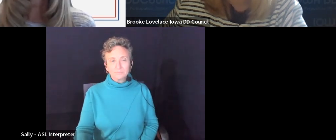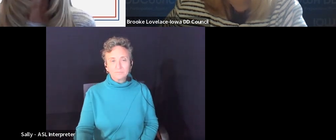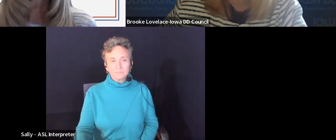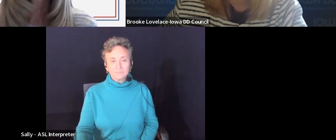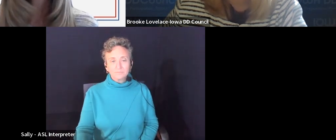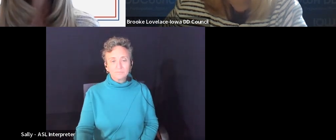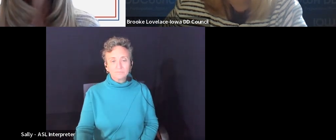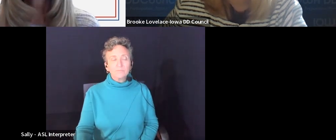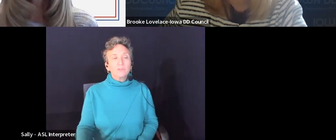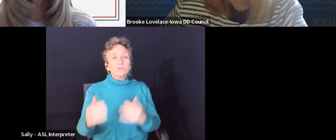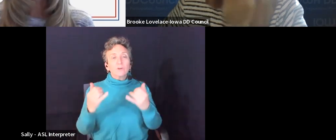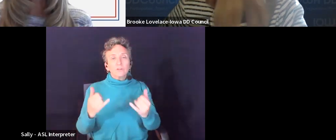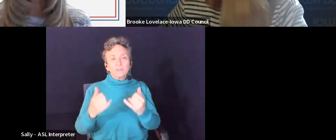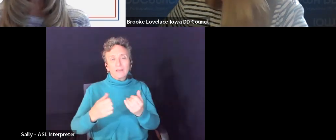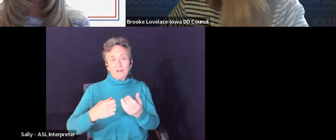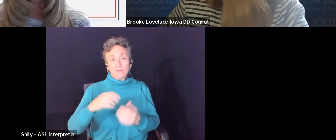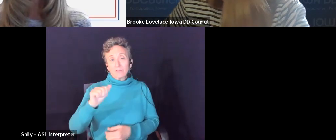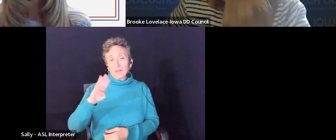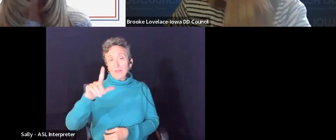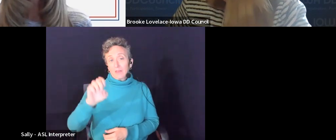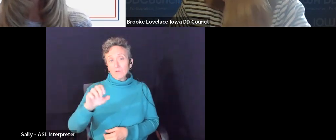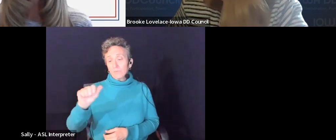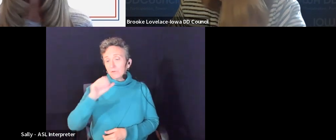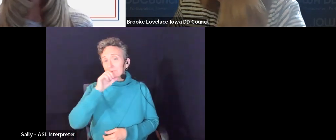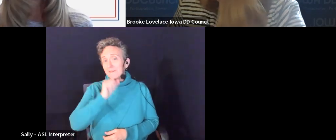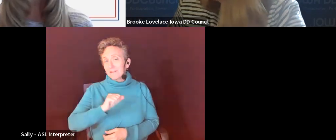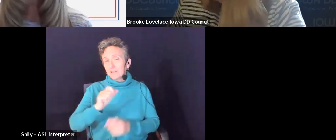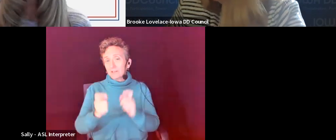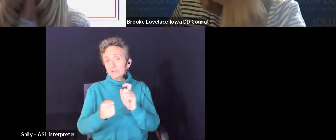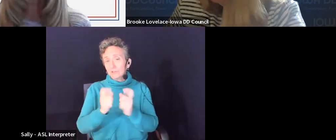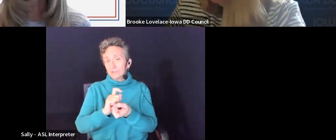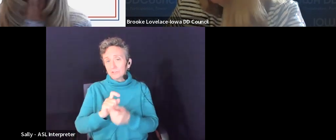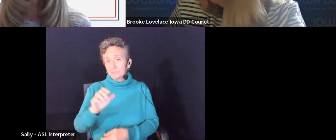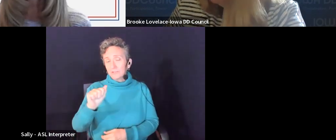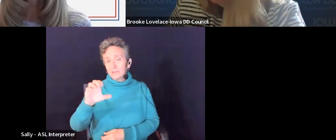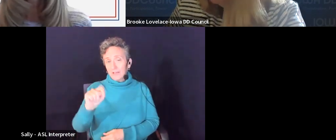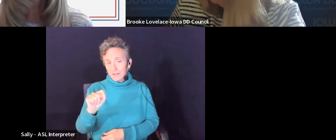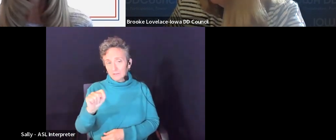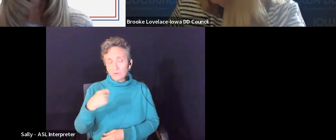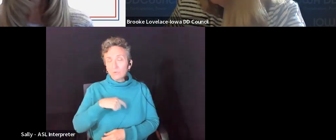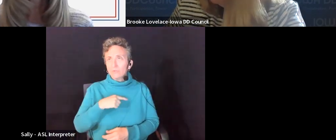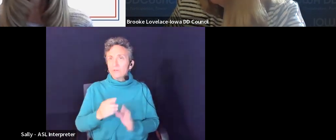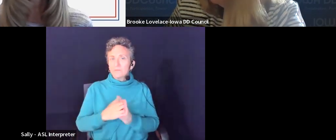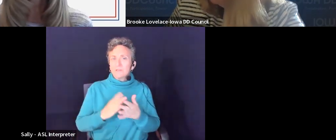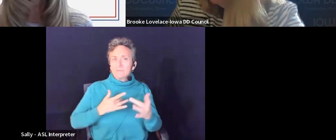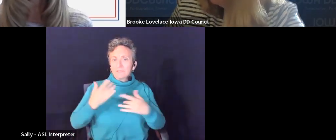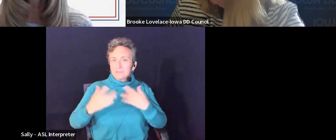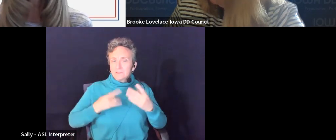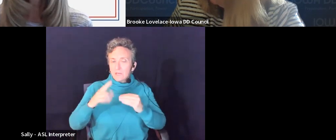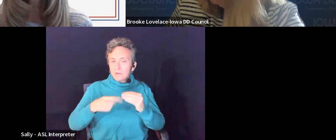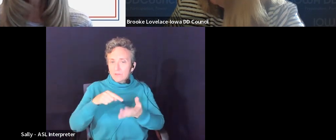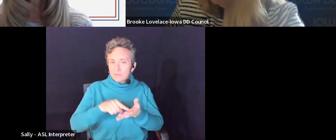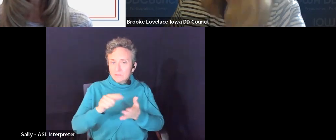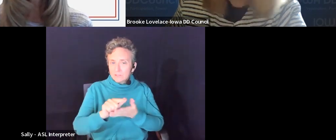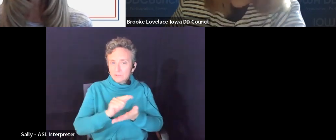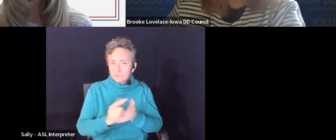All right, so I want to talk about the ABLE Age Adjustment Act because we were really excited when this law